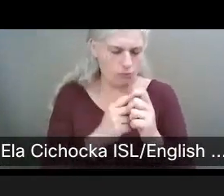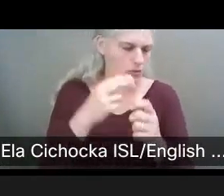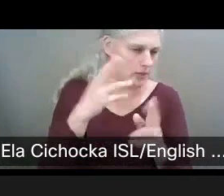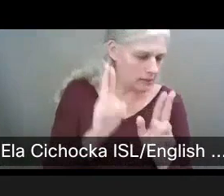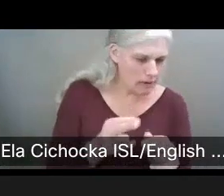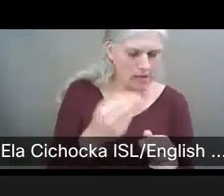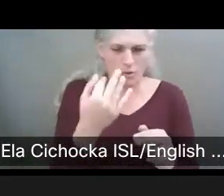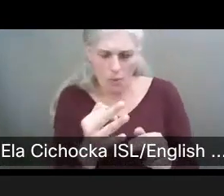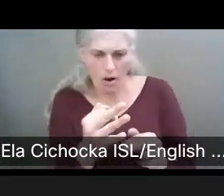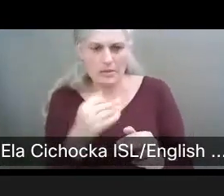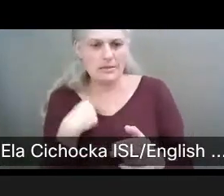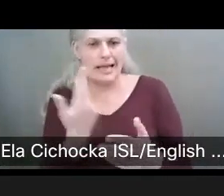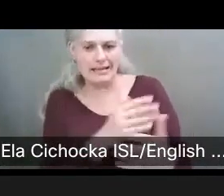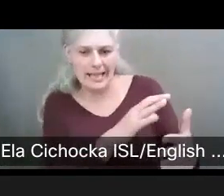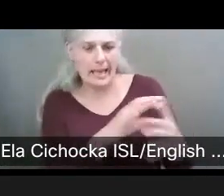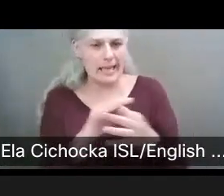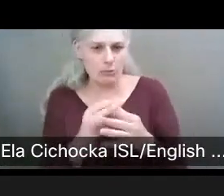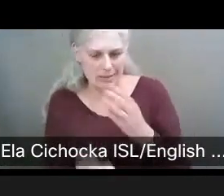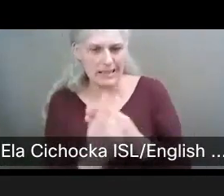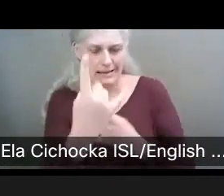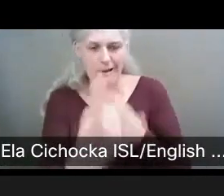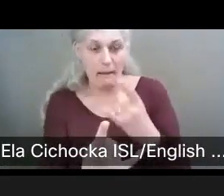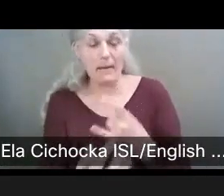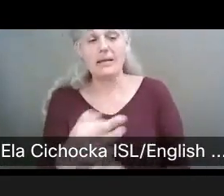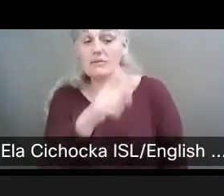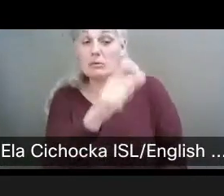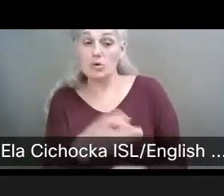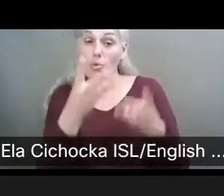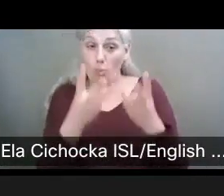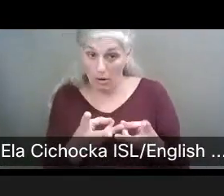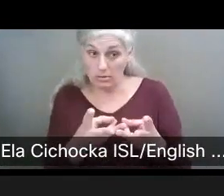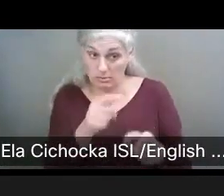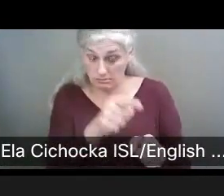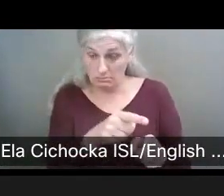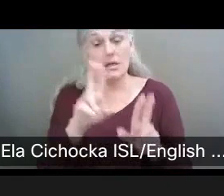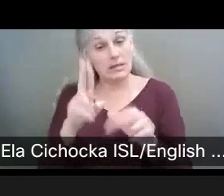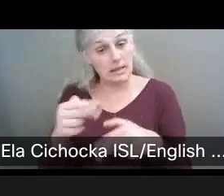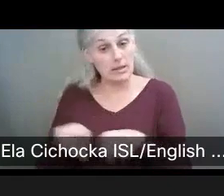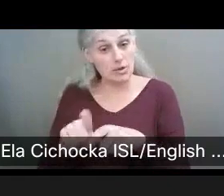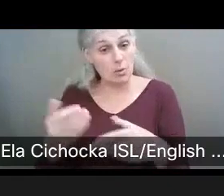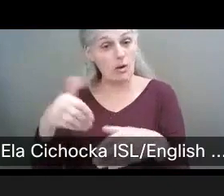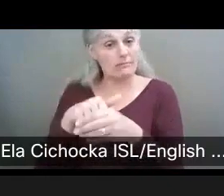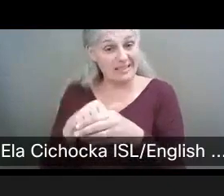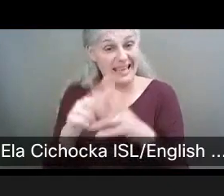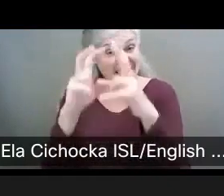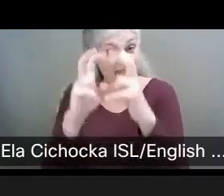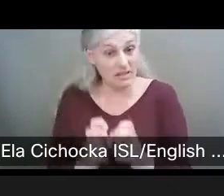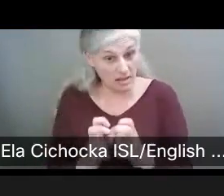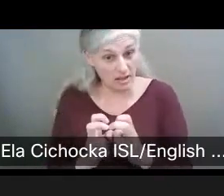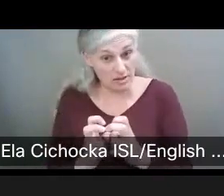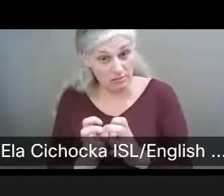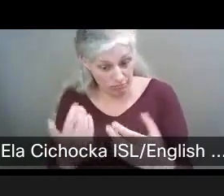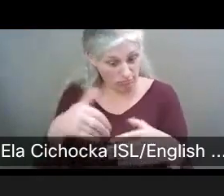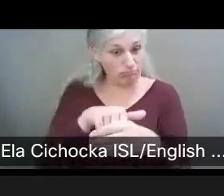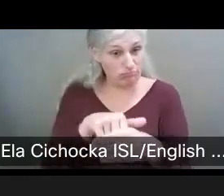in the wake of the incident. If they want to, you may even want to involve them in the investigation, rather than